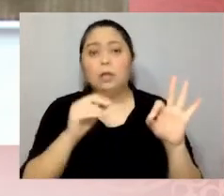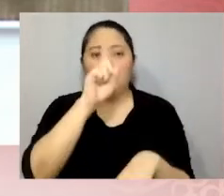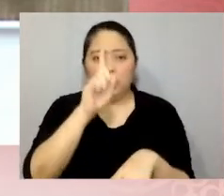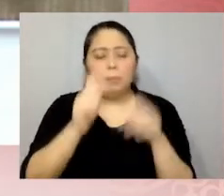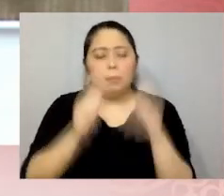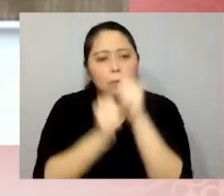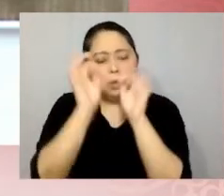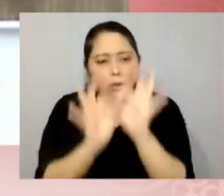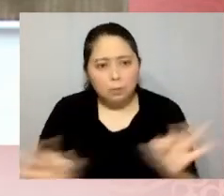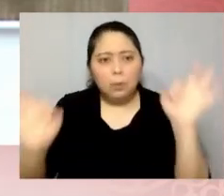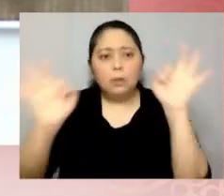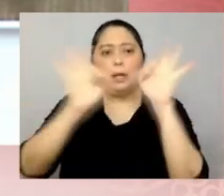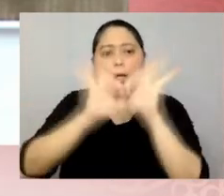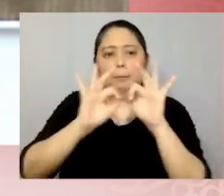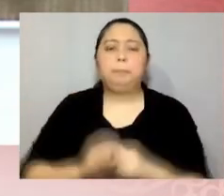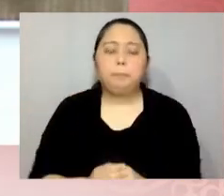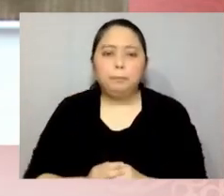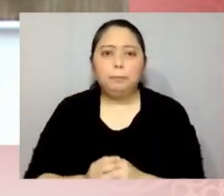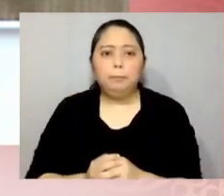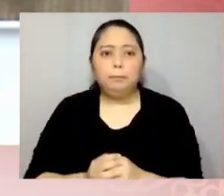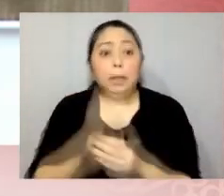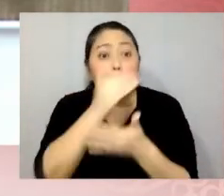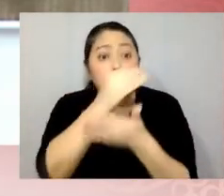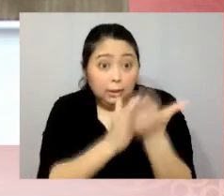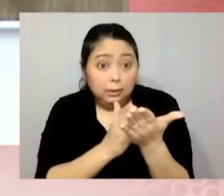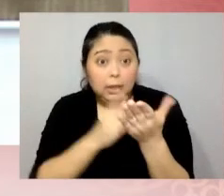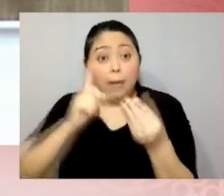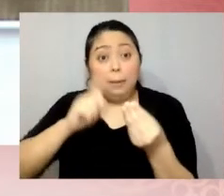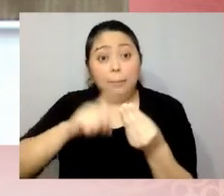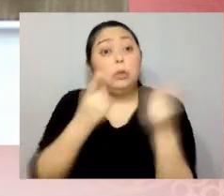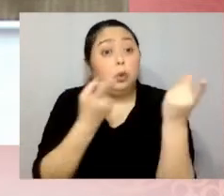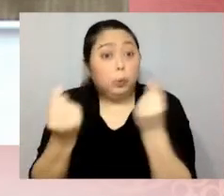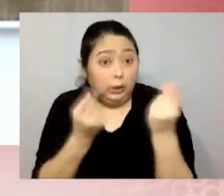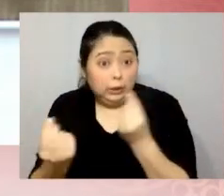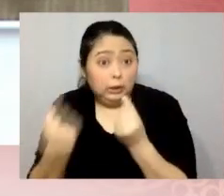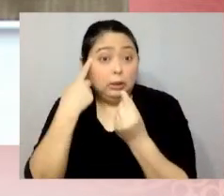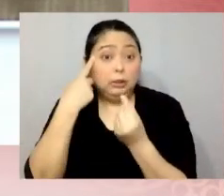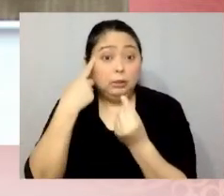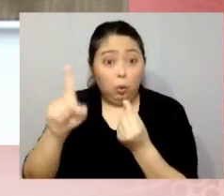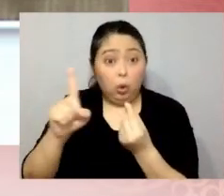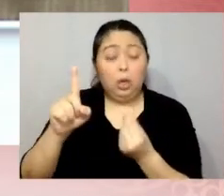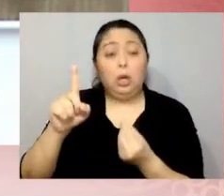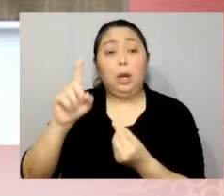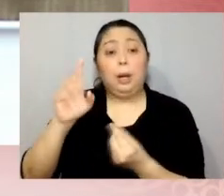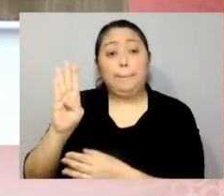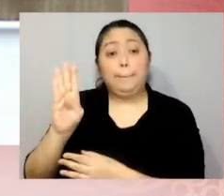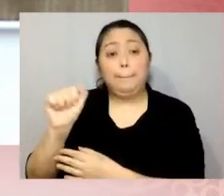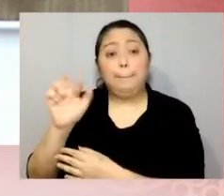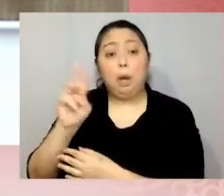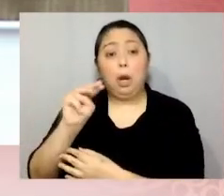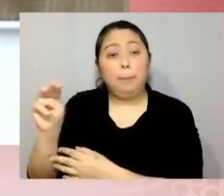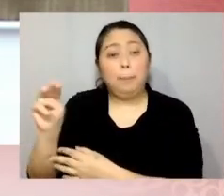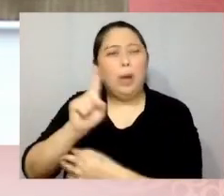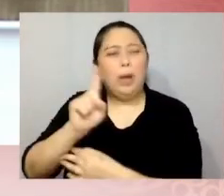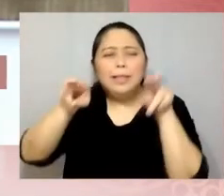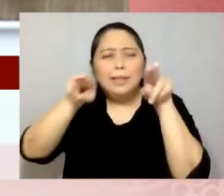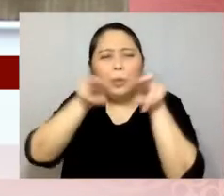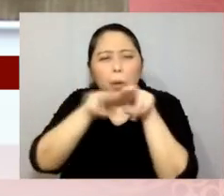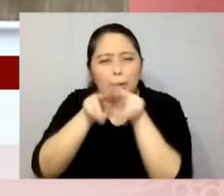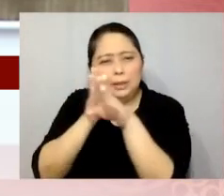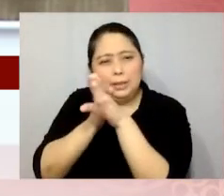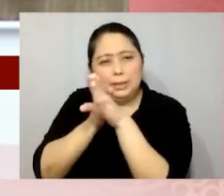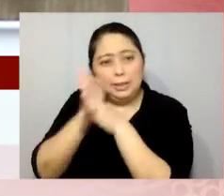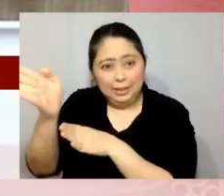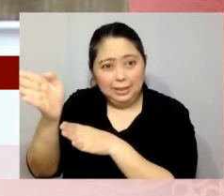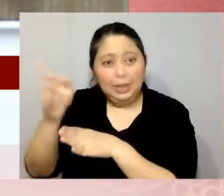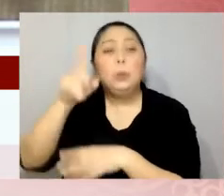most important aspects of the implementation phase is the normalization track.